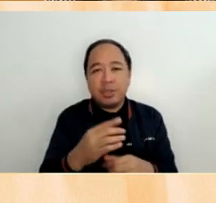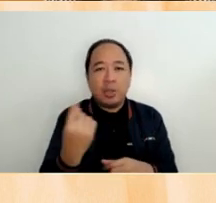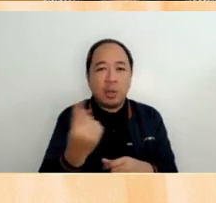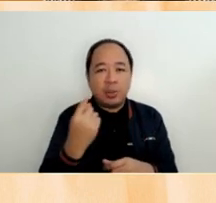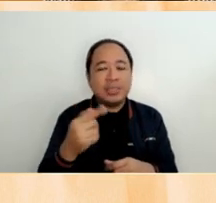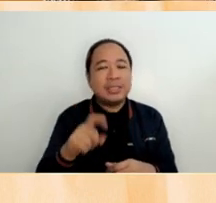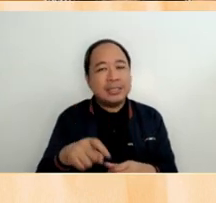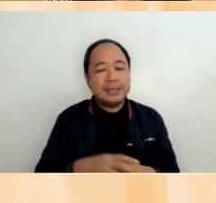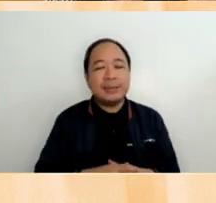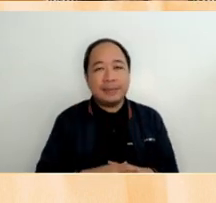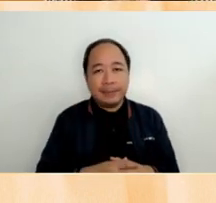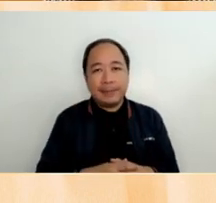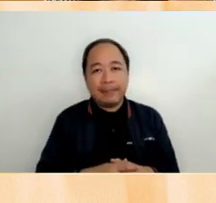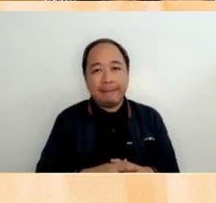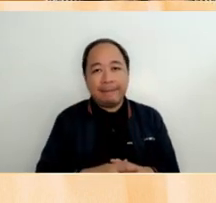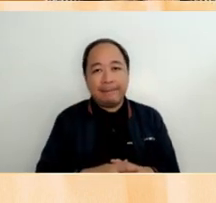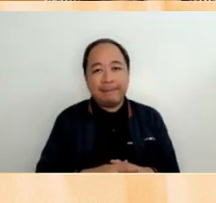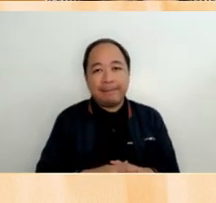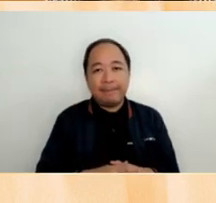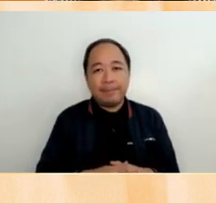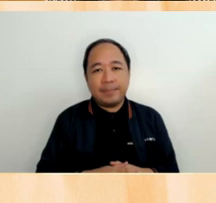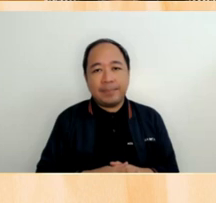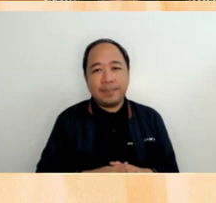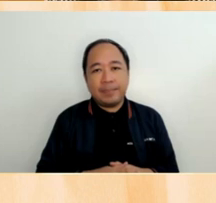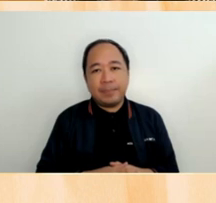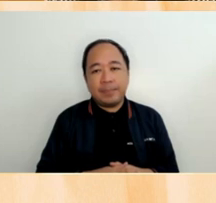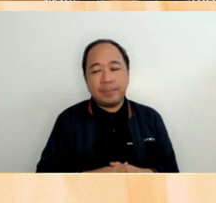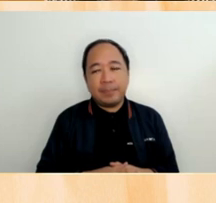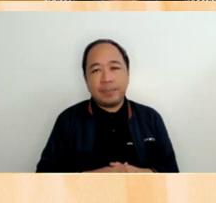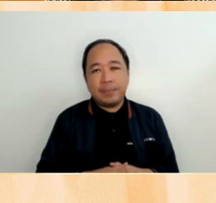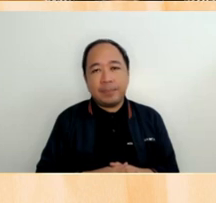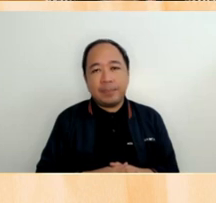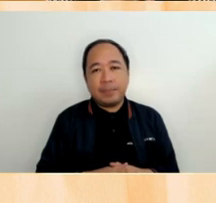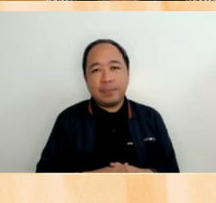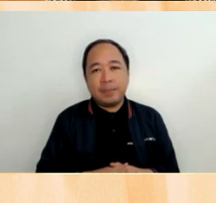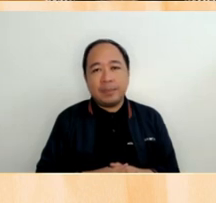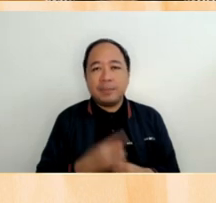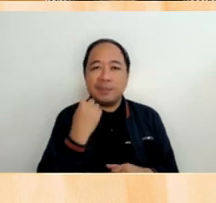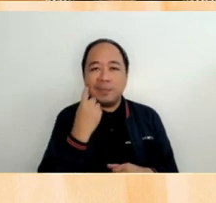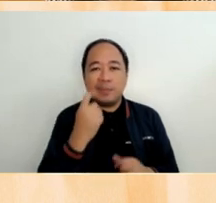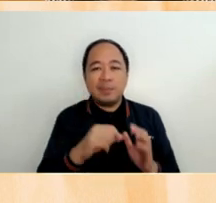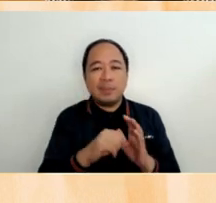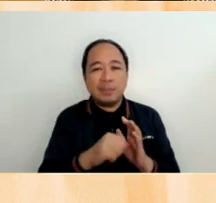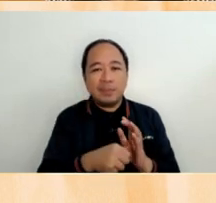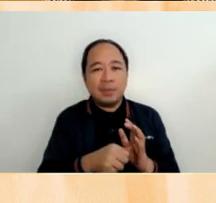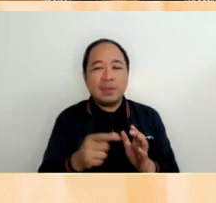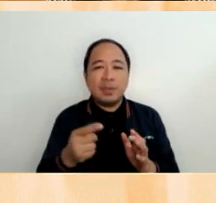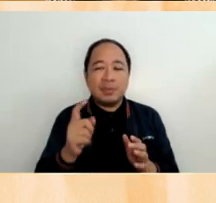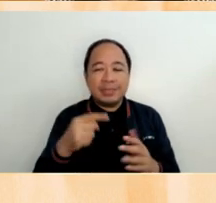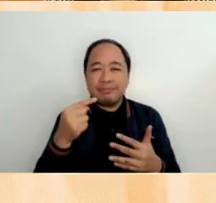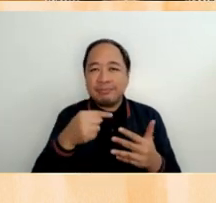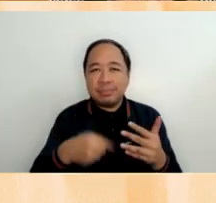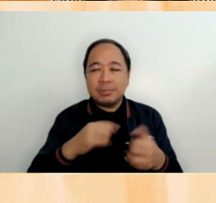be needed. The highlight I have heard a while ago is we do not minimize the stressors and